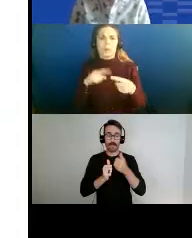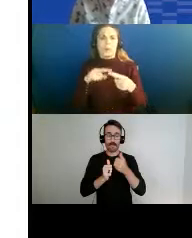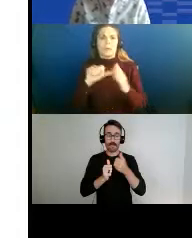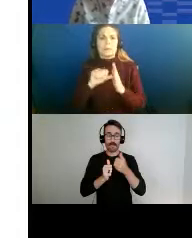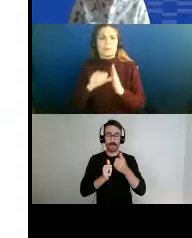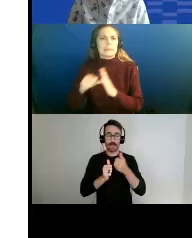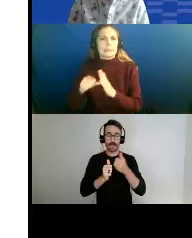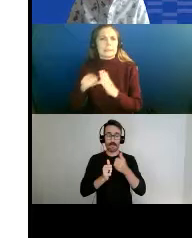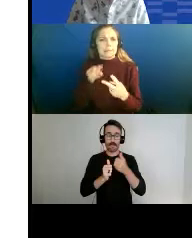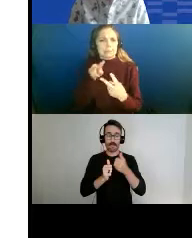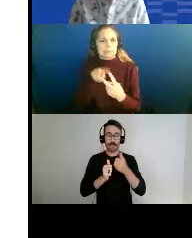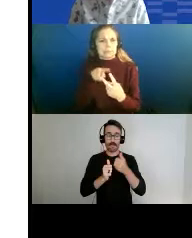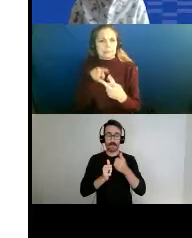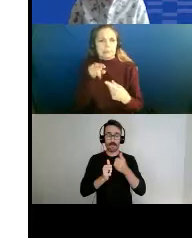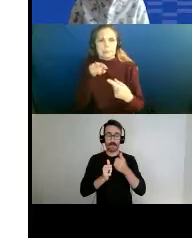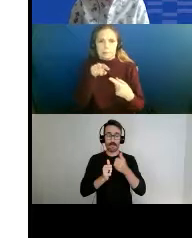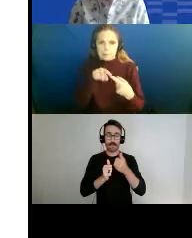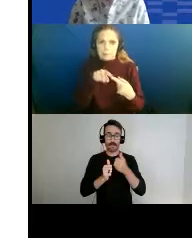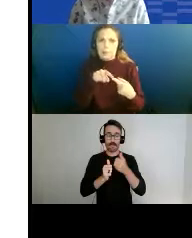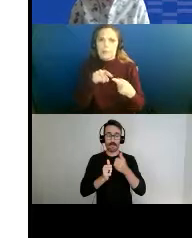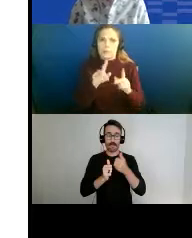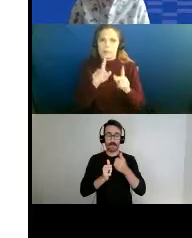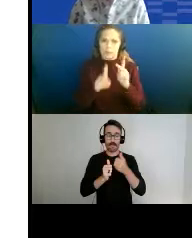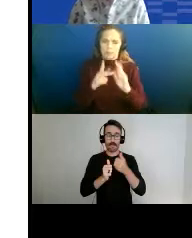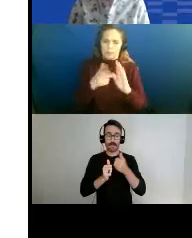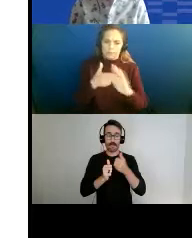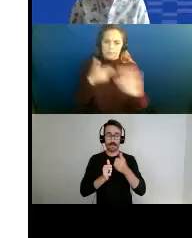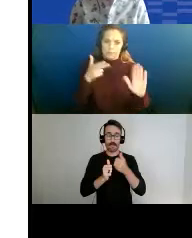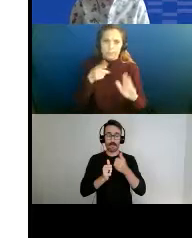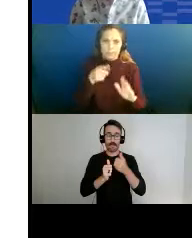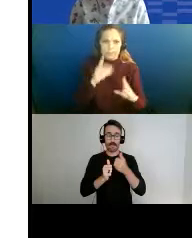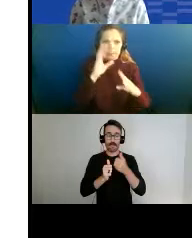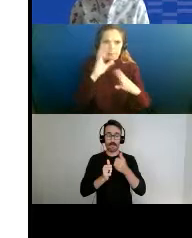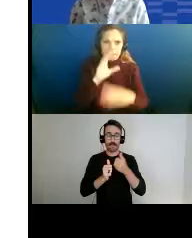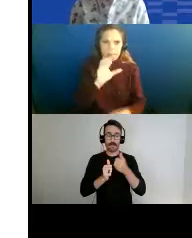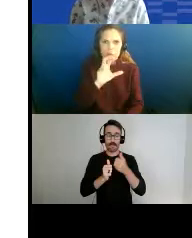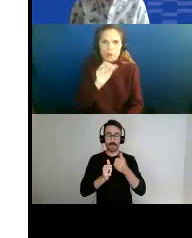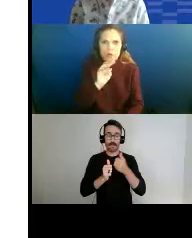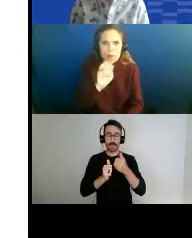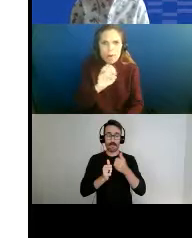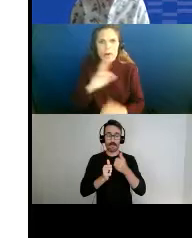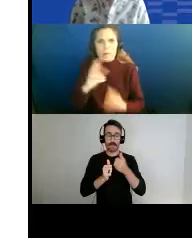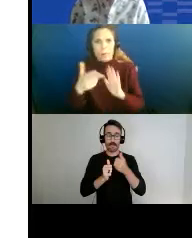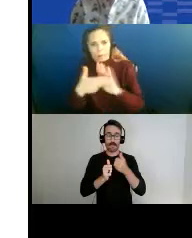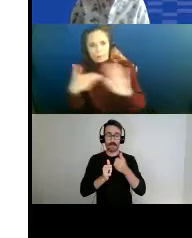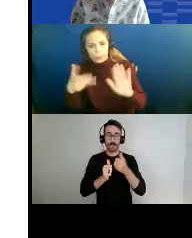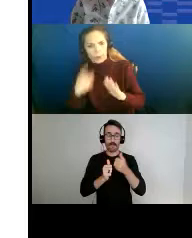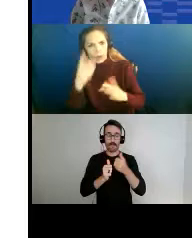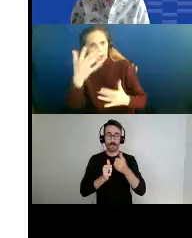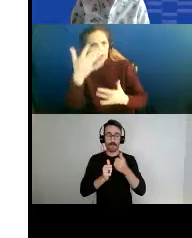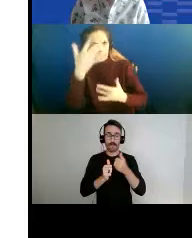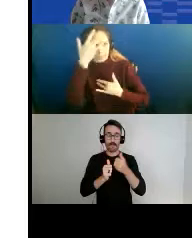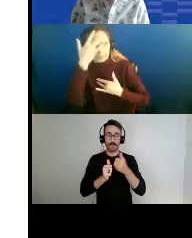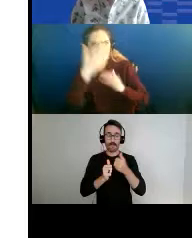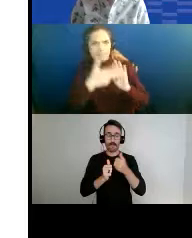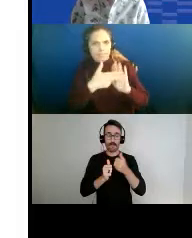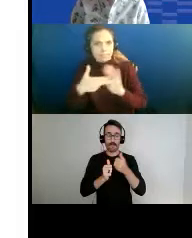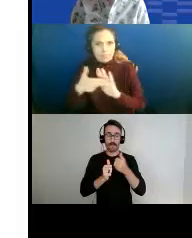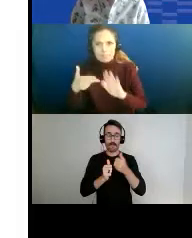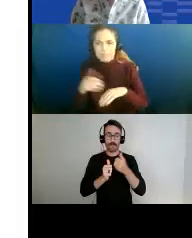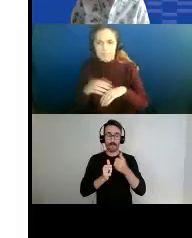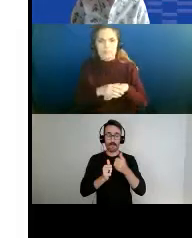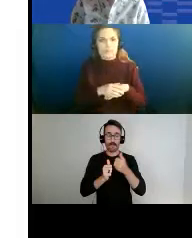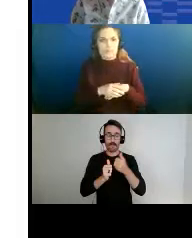of 2SLGBTQI communities and ongoing conditions of marginalization and oppression that continue to